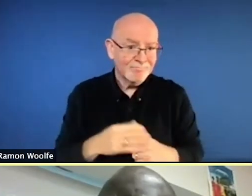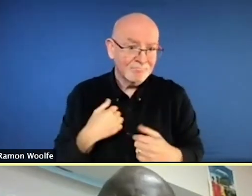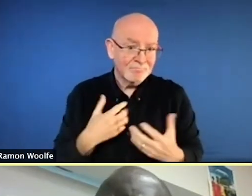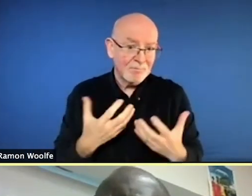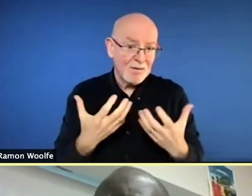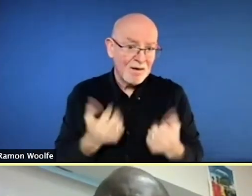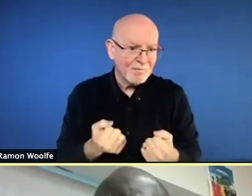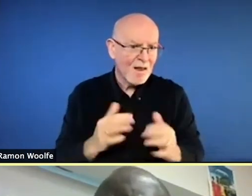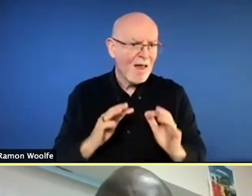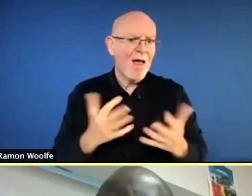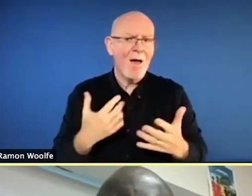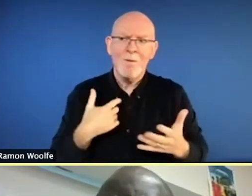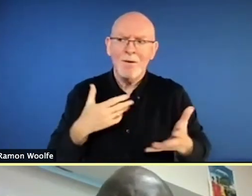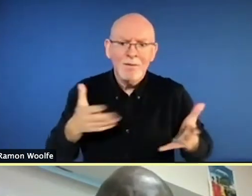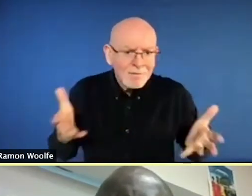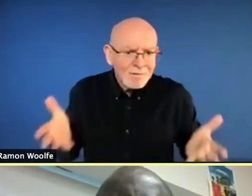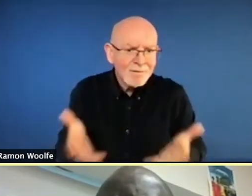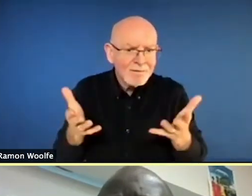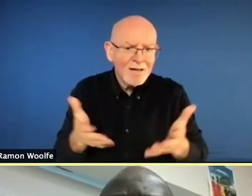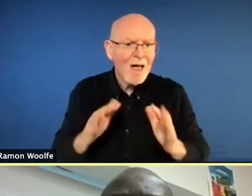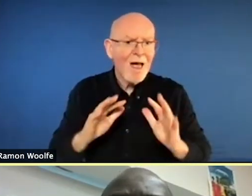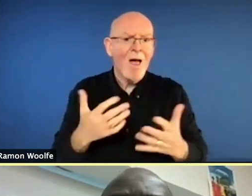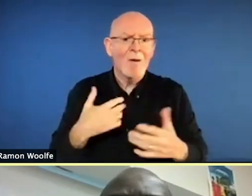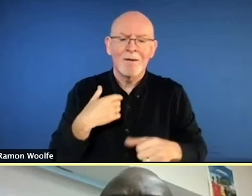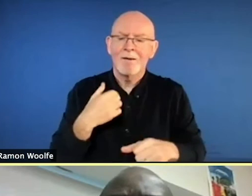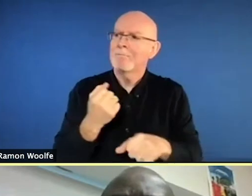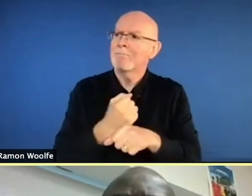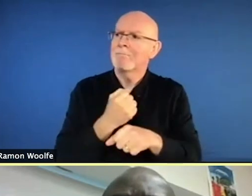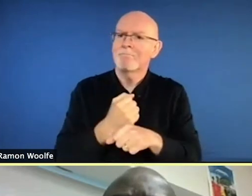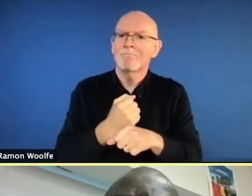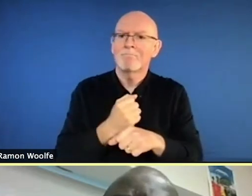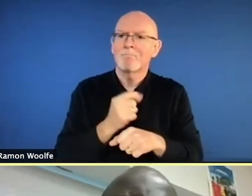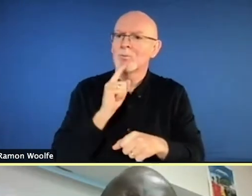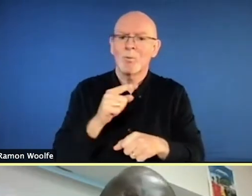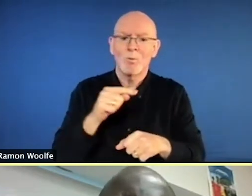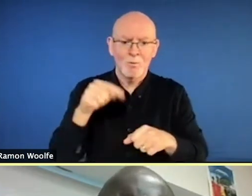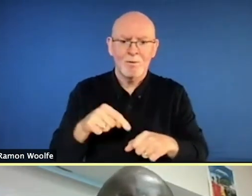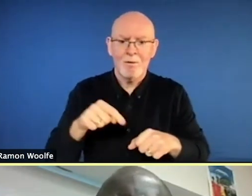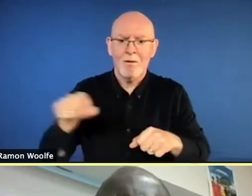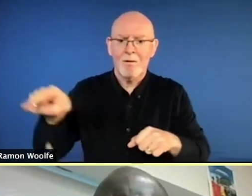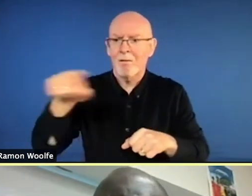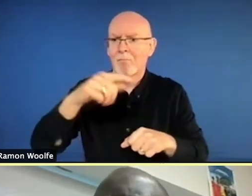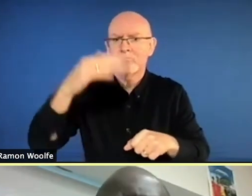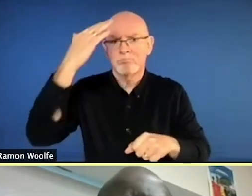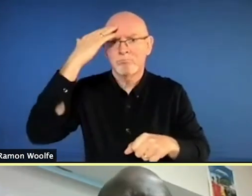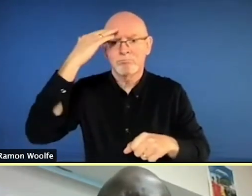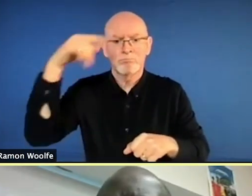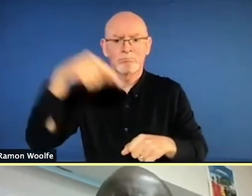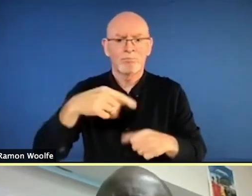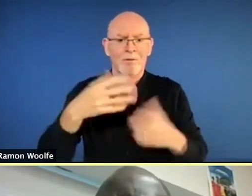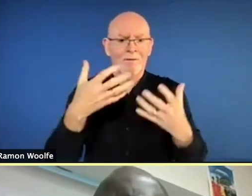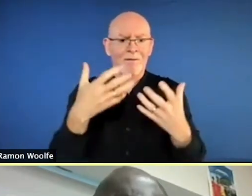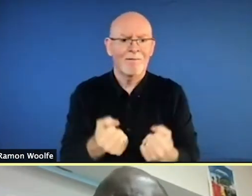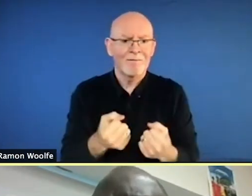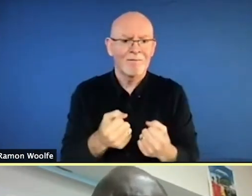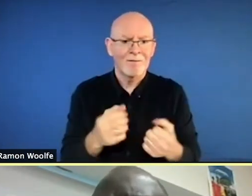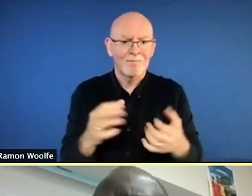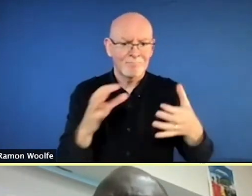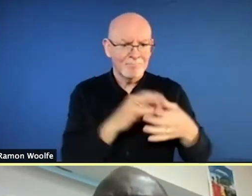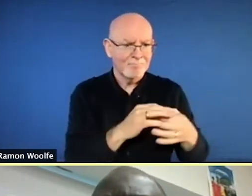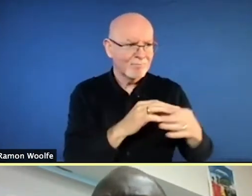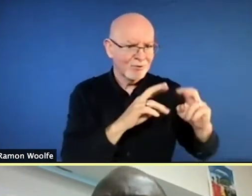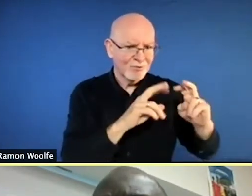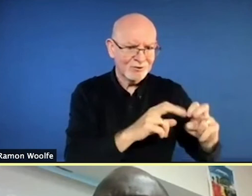visible to everyone, to researcher, to practitioner, whether when they're starting their research project and when they're going on the